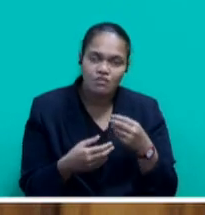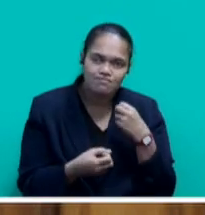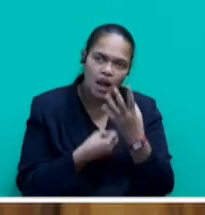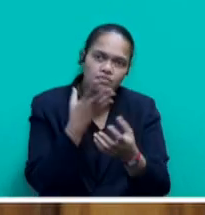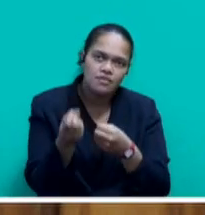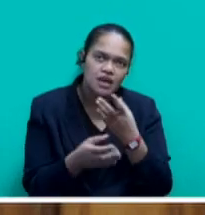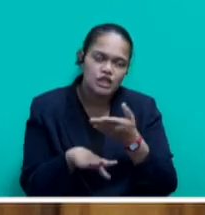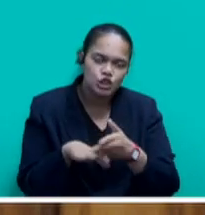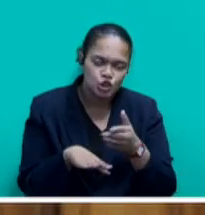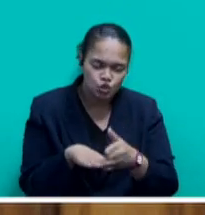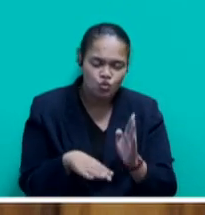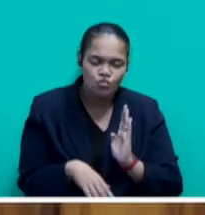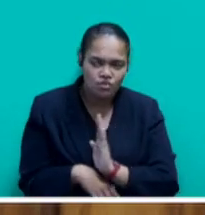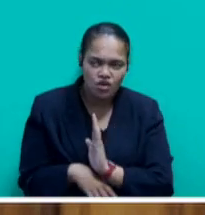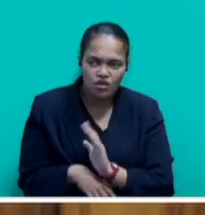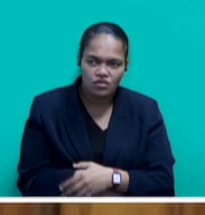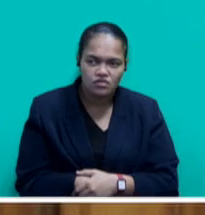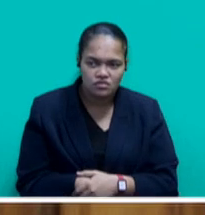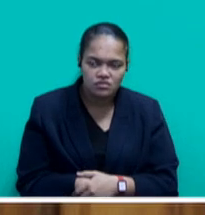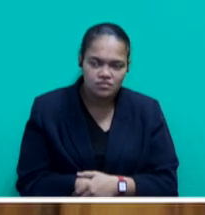was ignored. And Honorable Bia